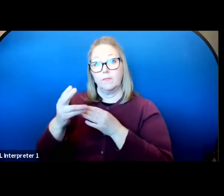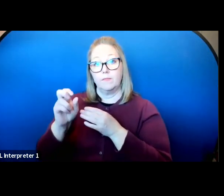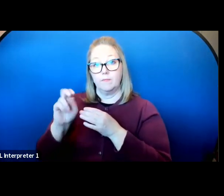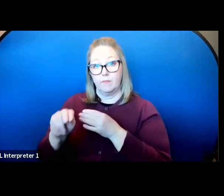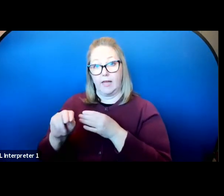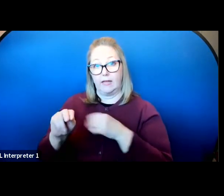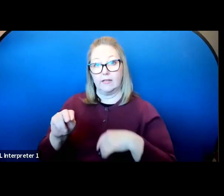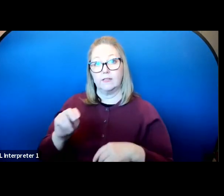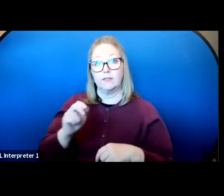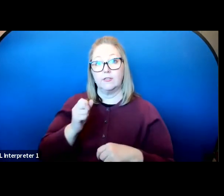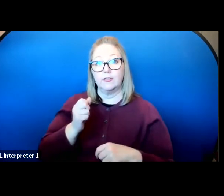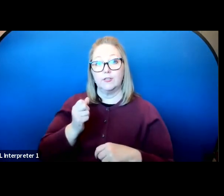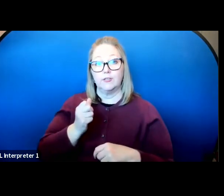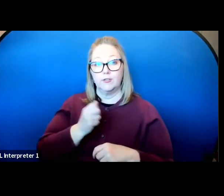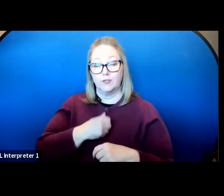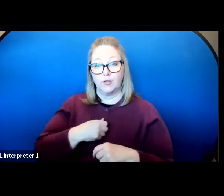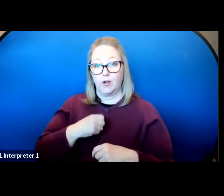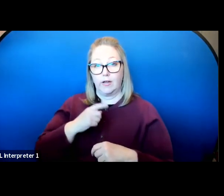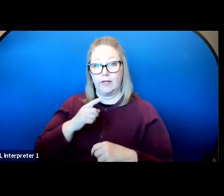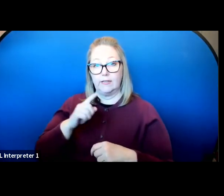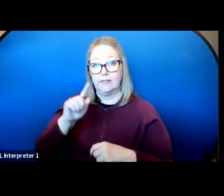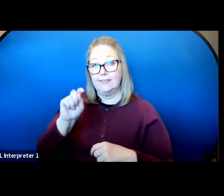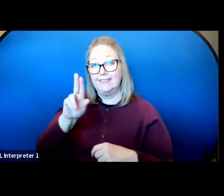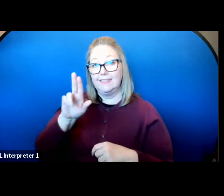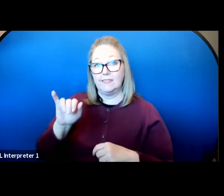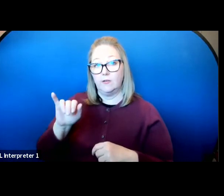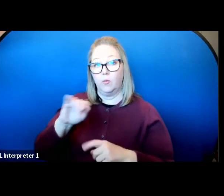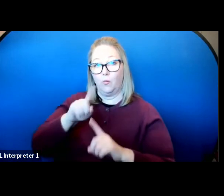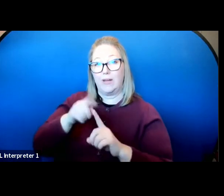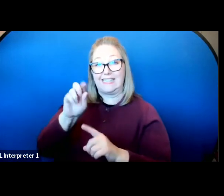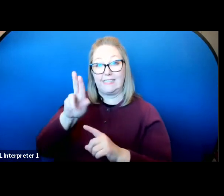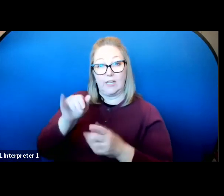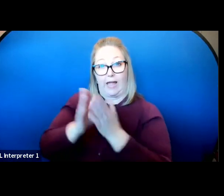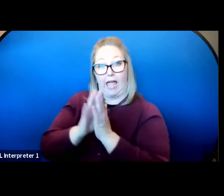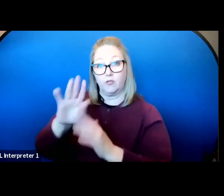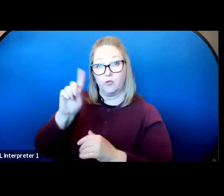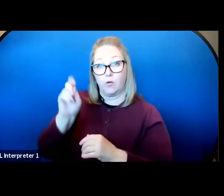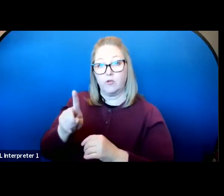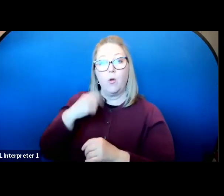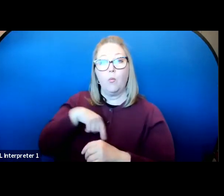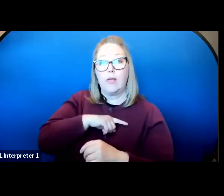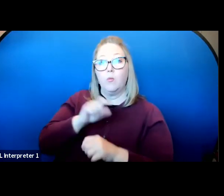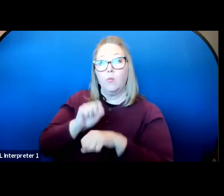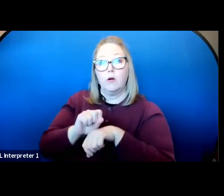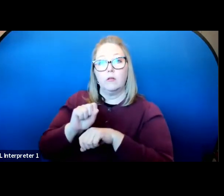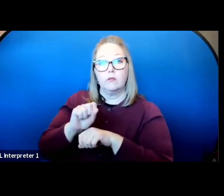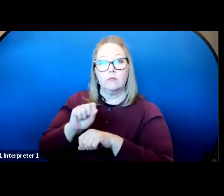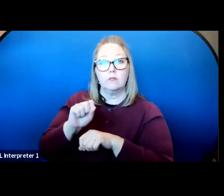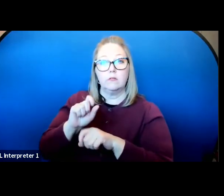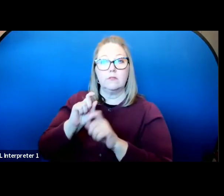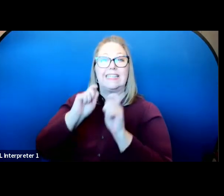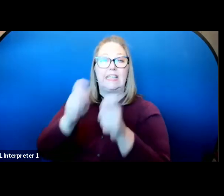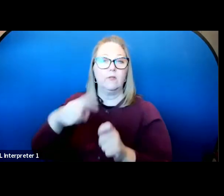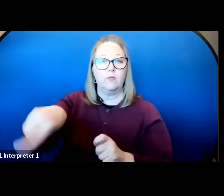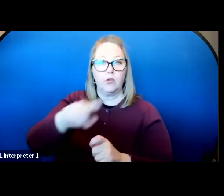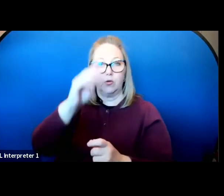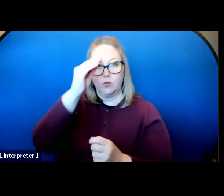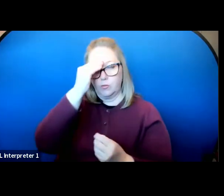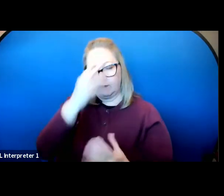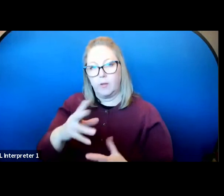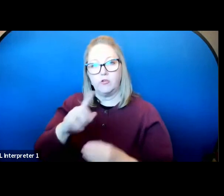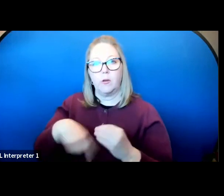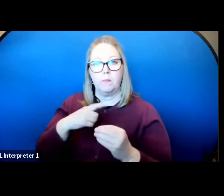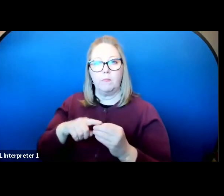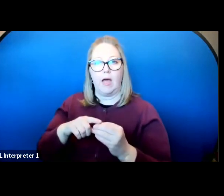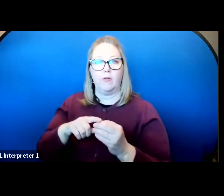fast enough when Terry asked her question. We'll be happy to send you more specifics on the dollars coming to Nevada from federal sources specifically for rental